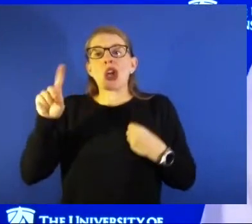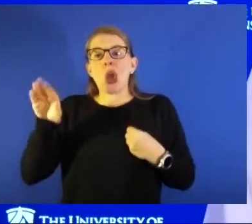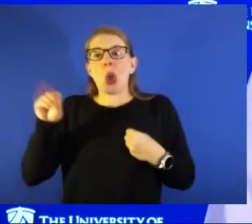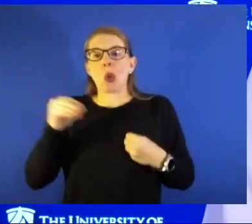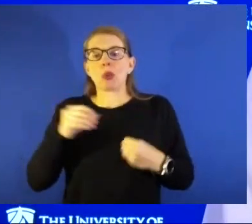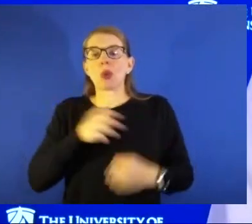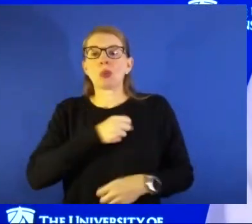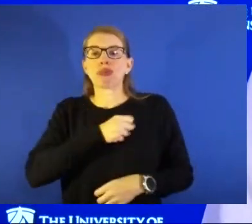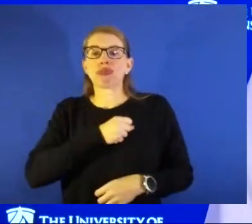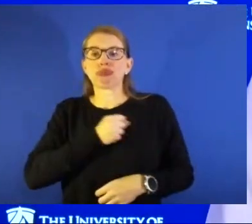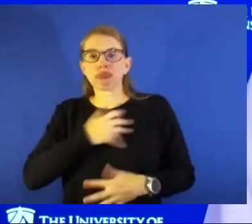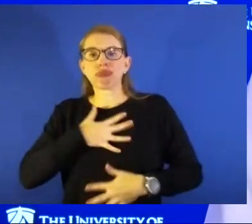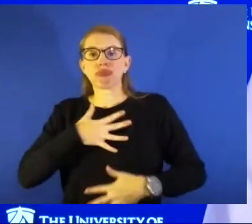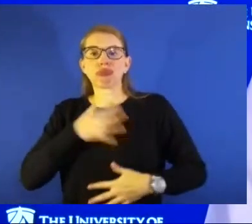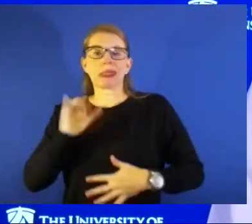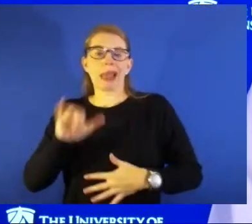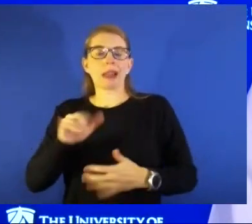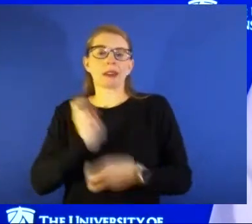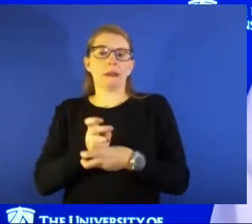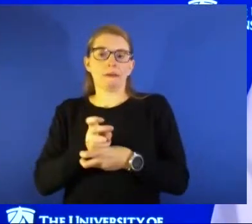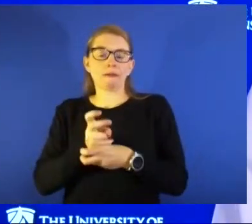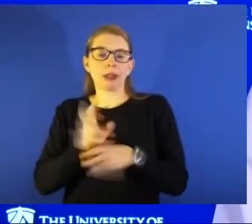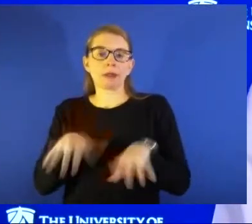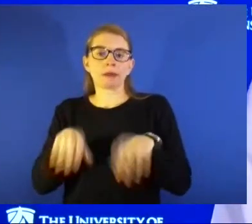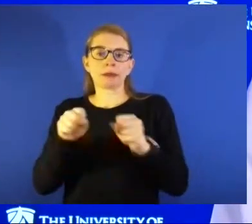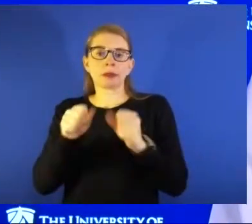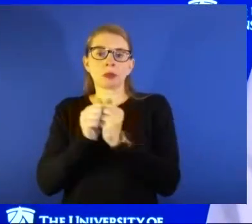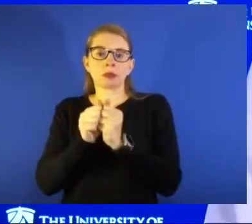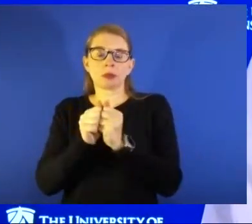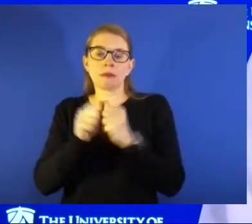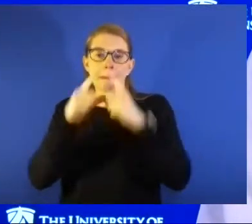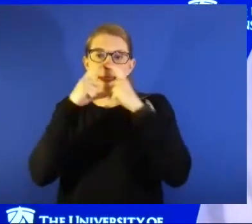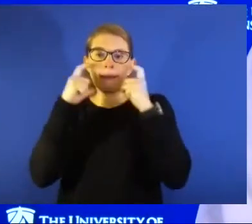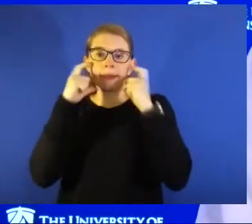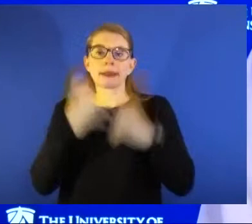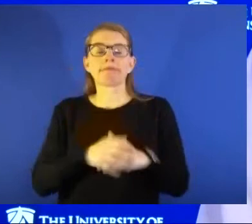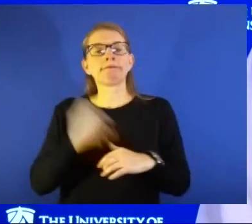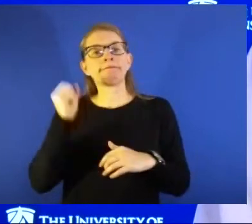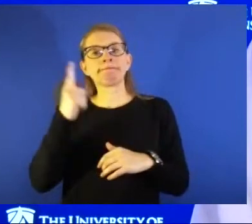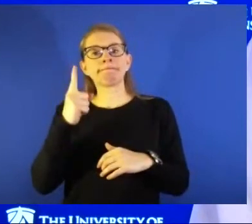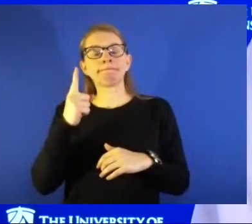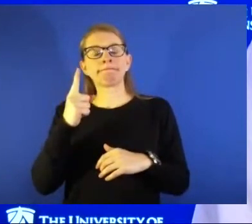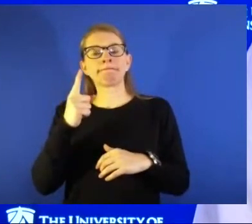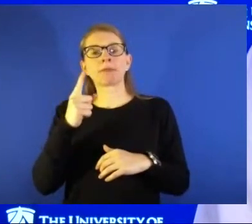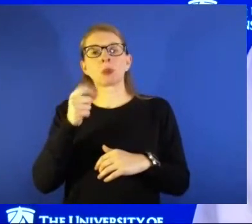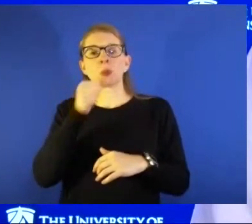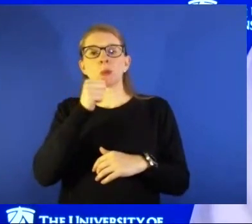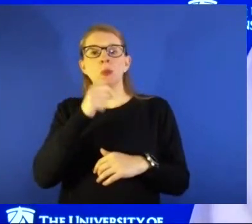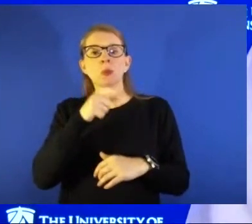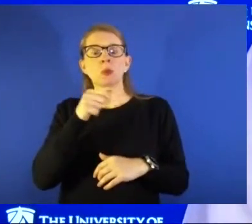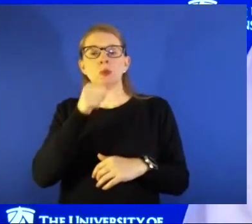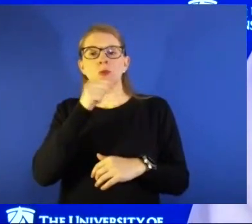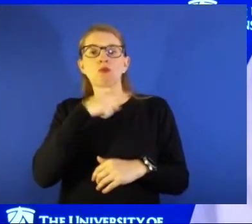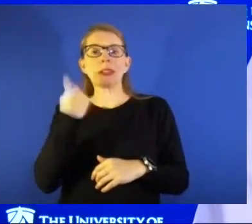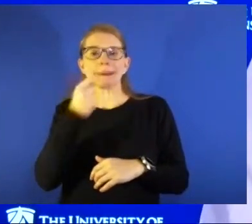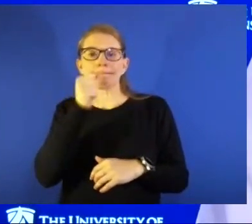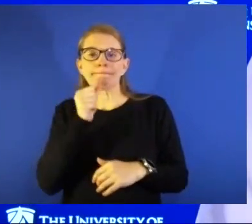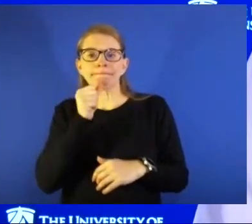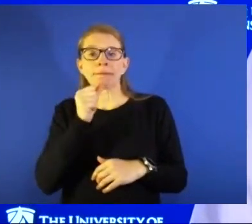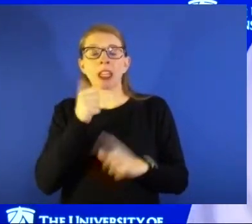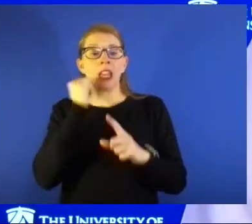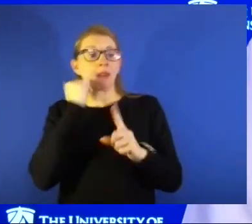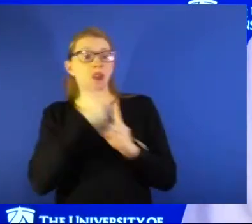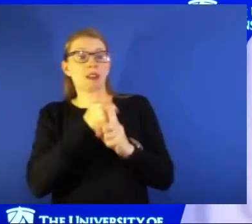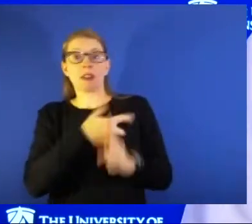like that. So just understand the risk tolerability, and I think especially if you're vaccinated, that it is certainly